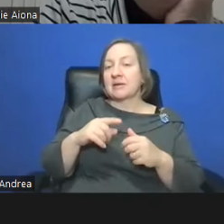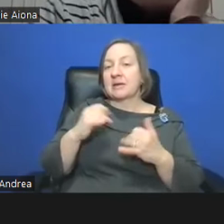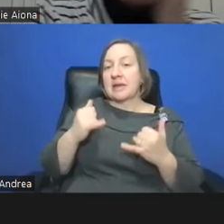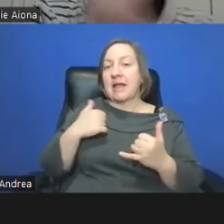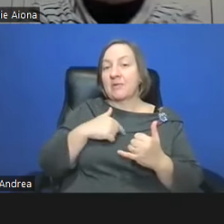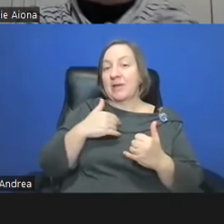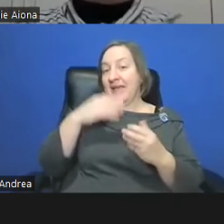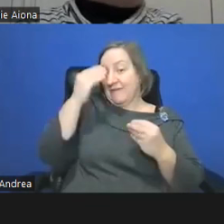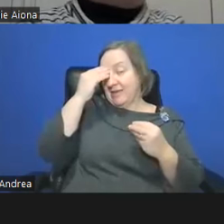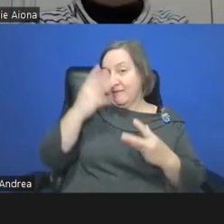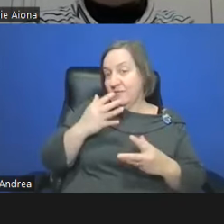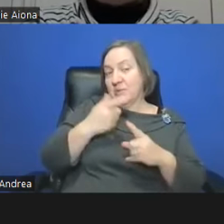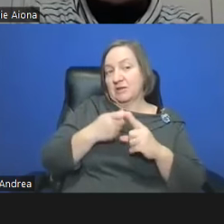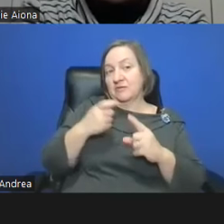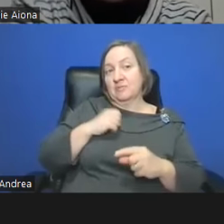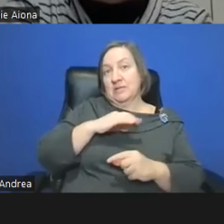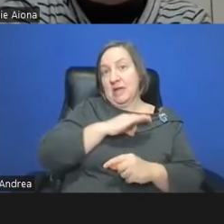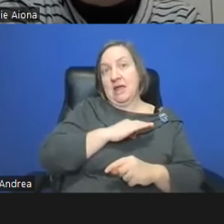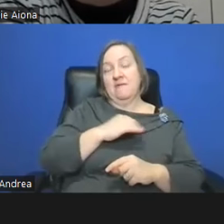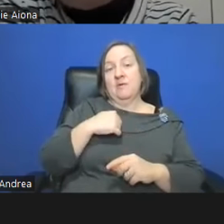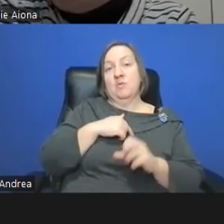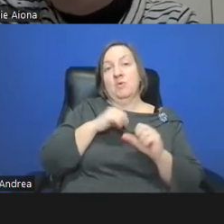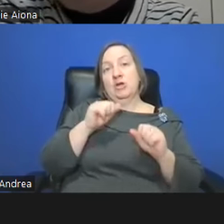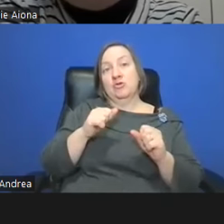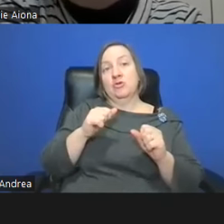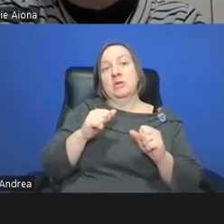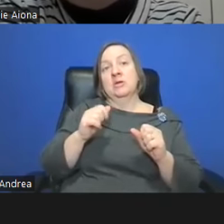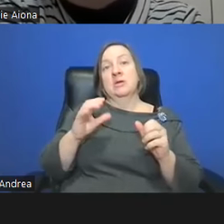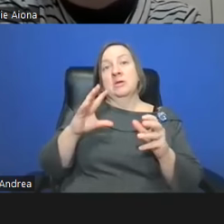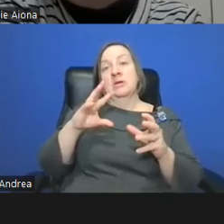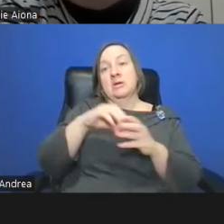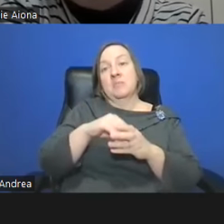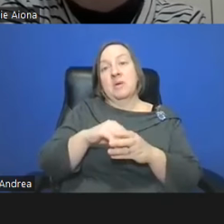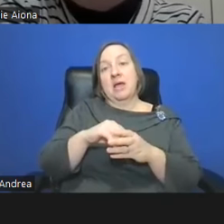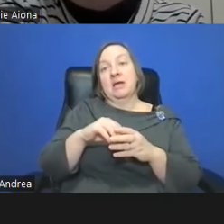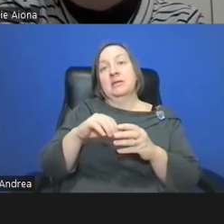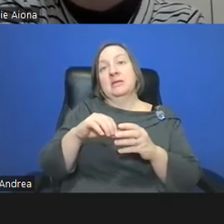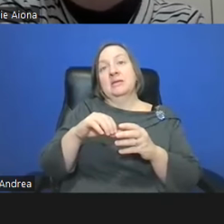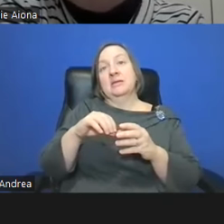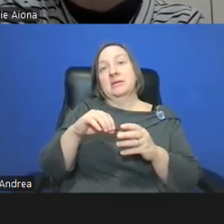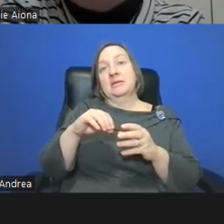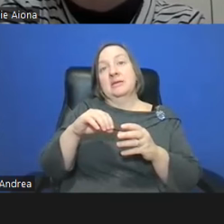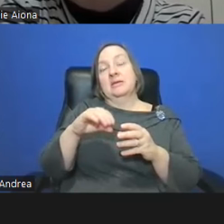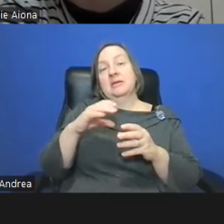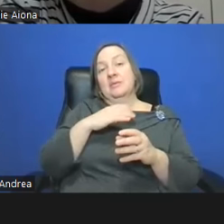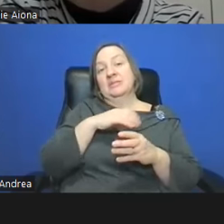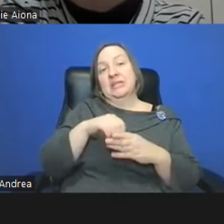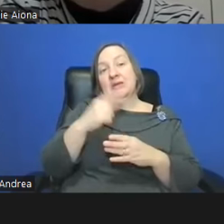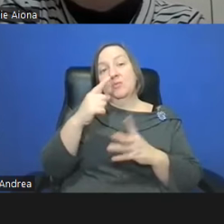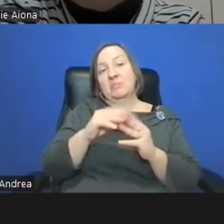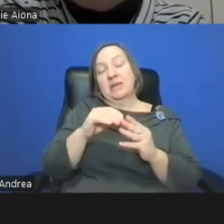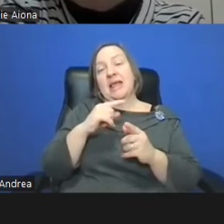have the information from staff that we could combine the committees into a meeting and then even potentially have them